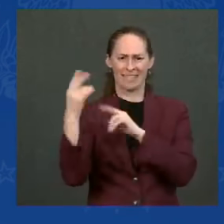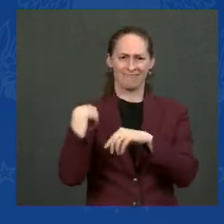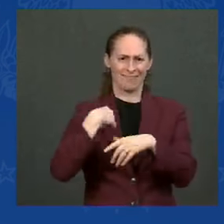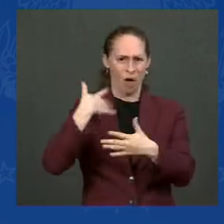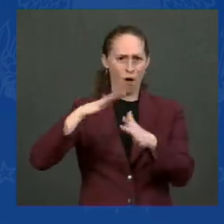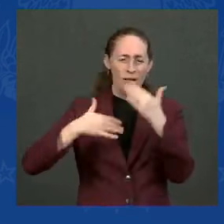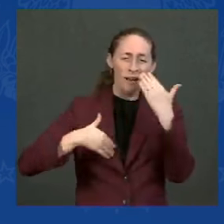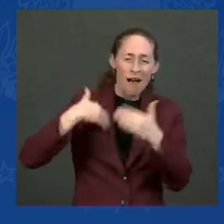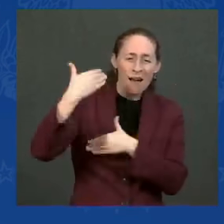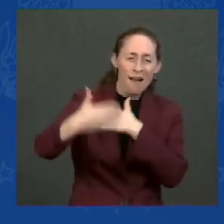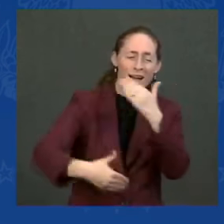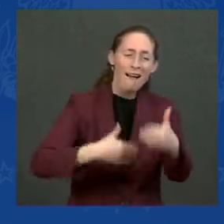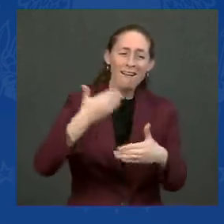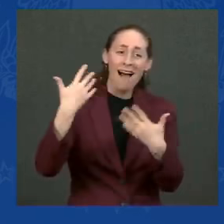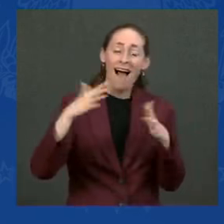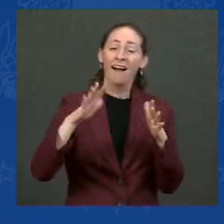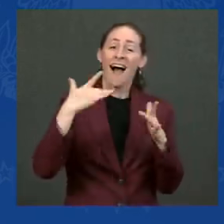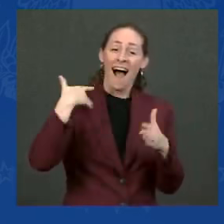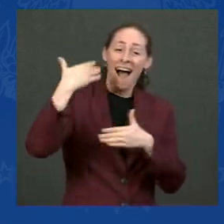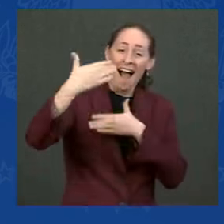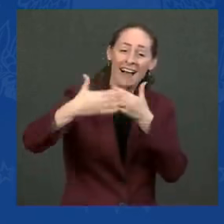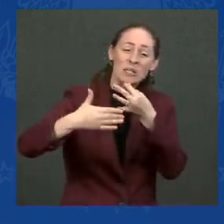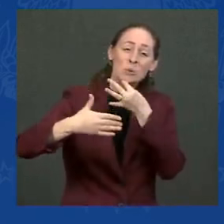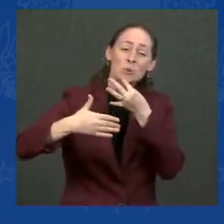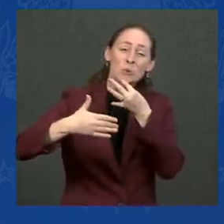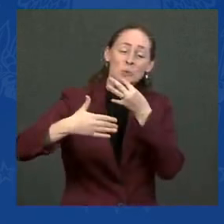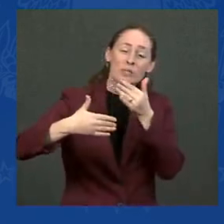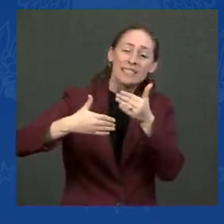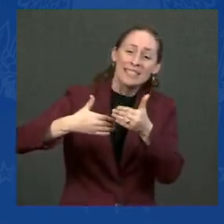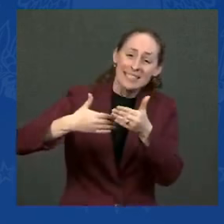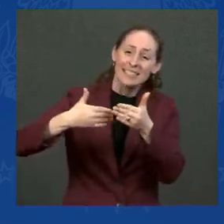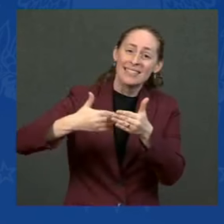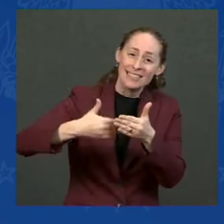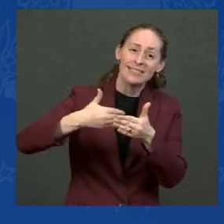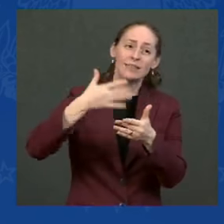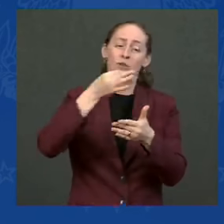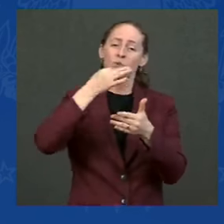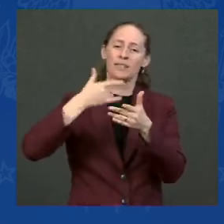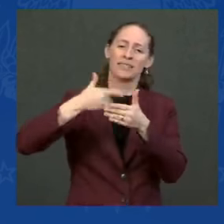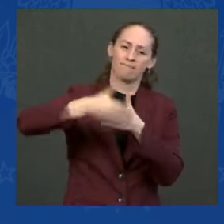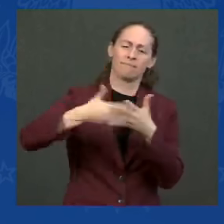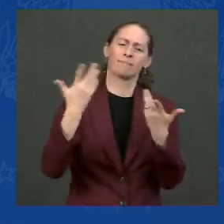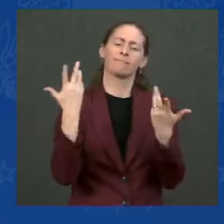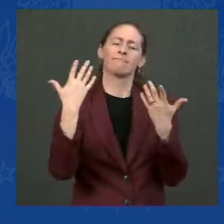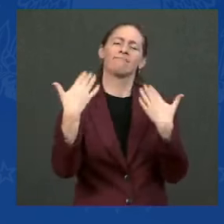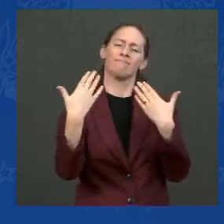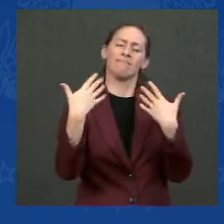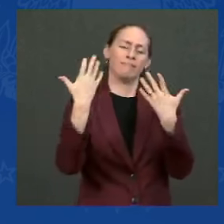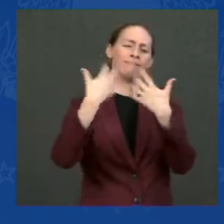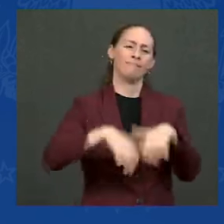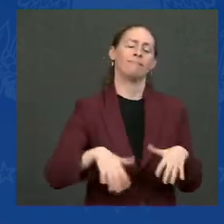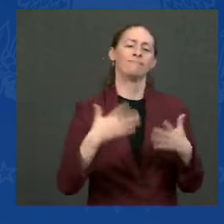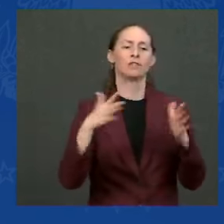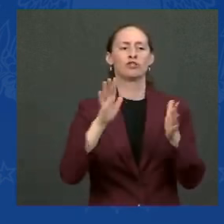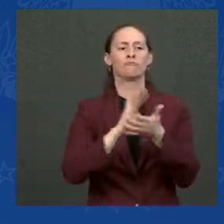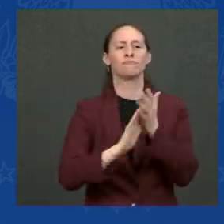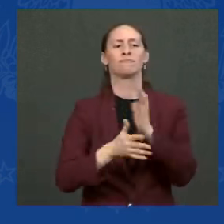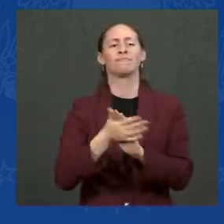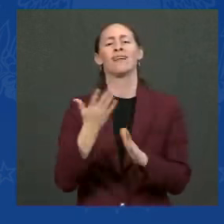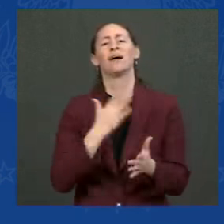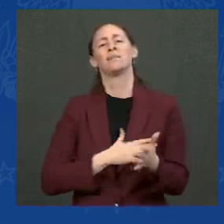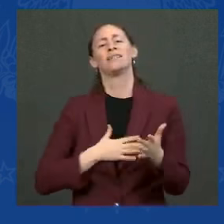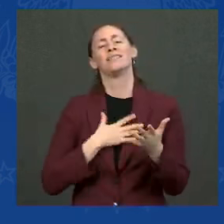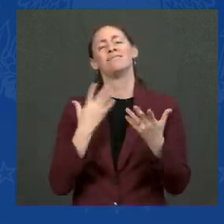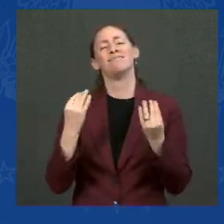just have to finish the job. Finish the job. So for God's sake, for your